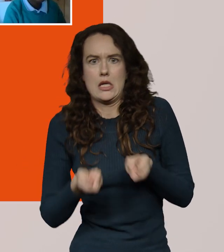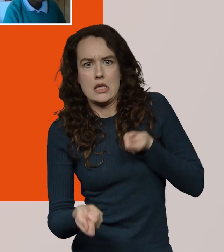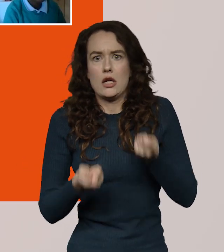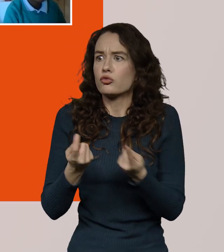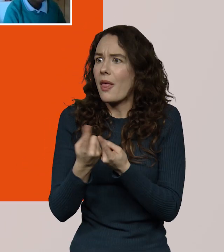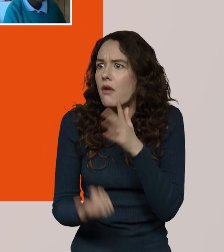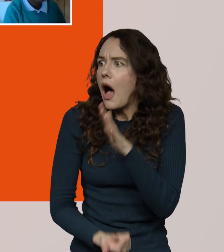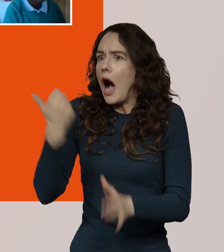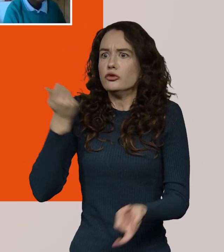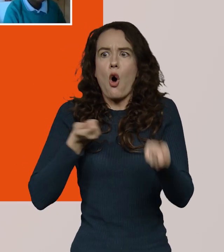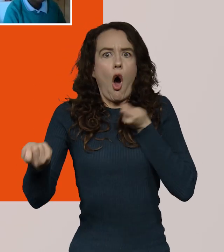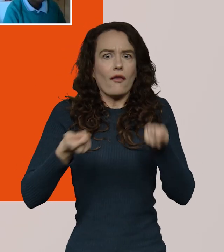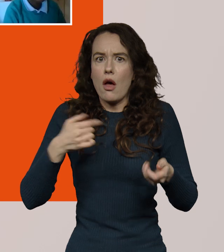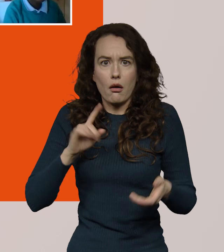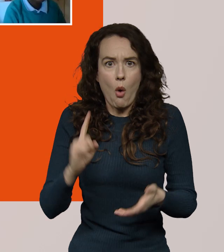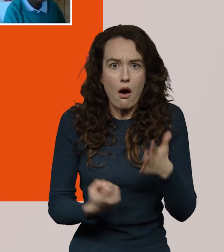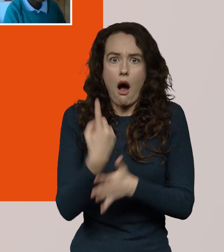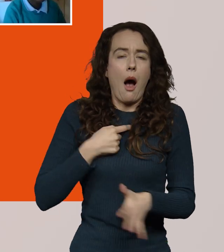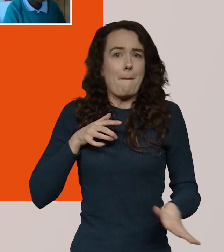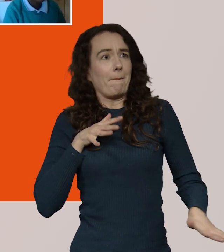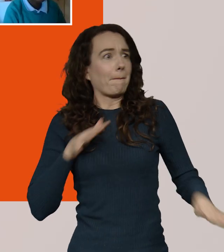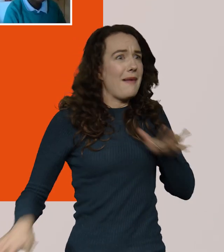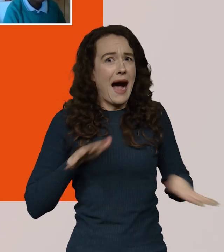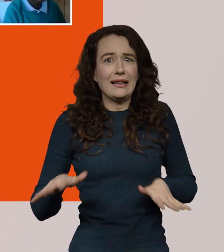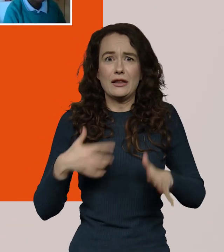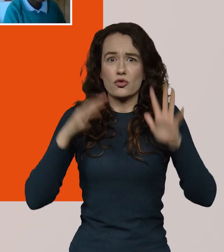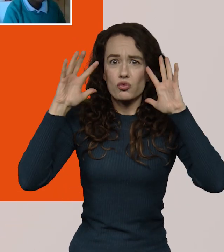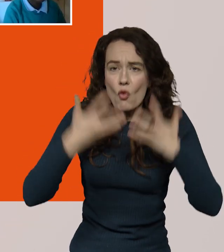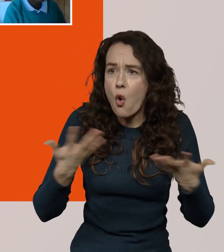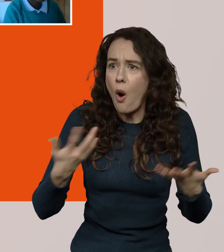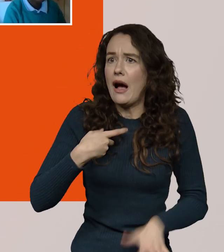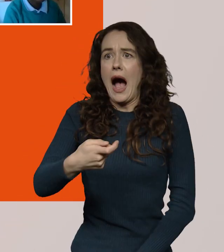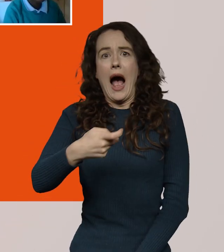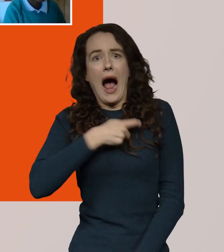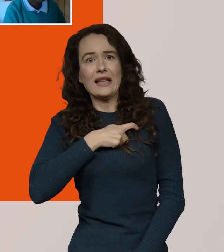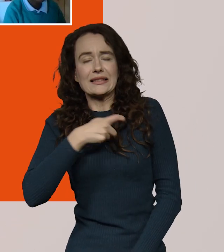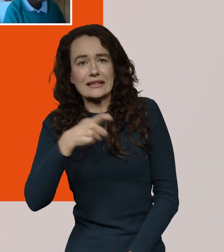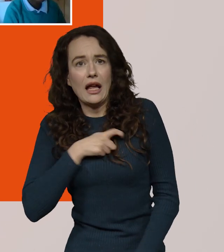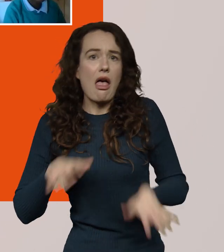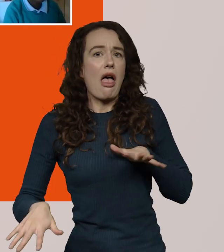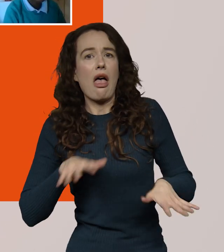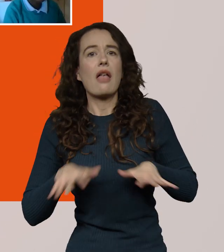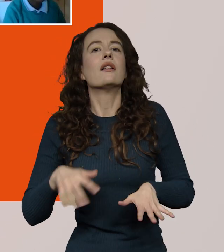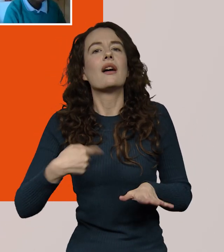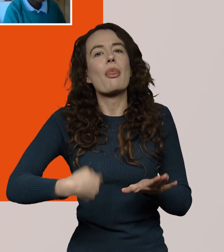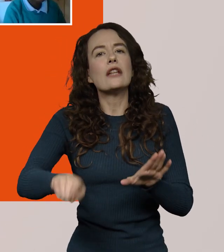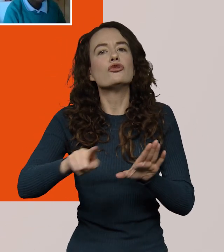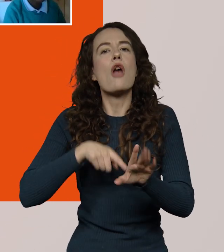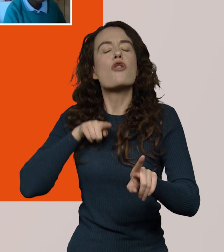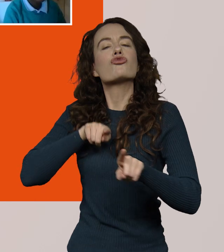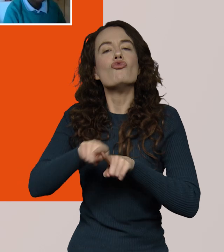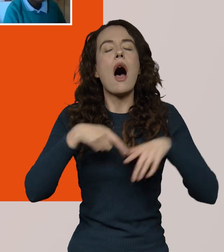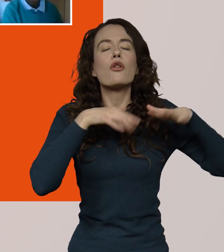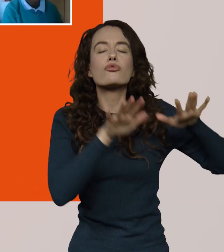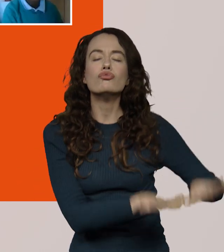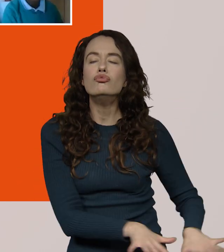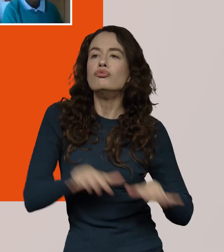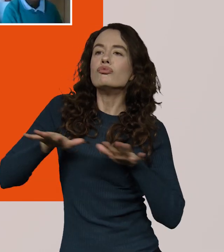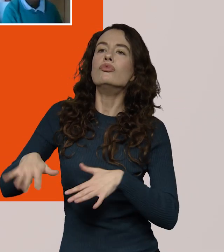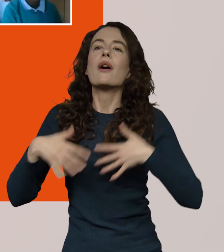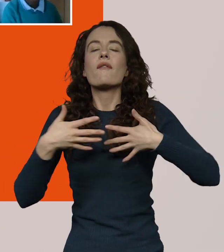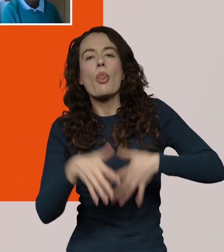self-confidence, you're able to kind of be a little bit more courageous and take on tasks. But it's just that self-belief that